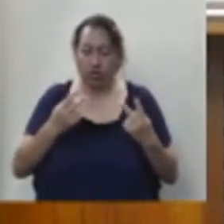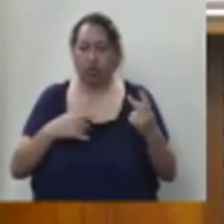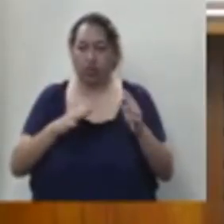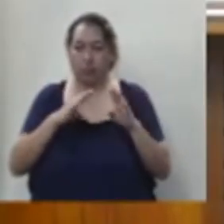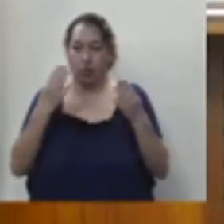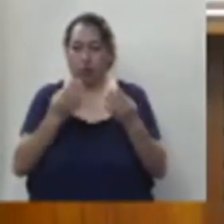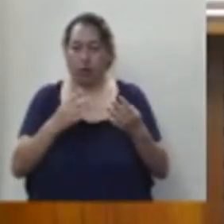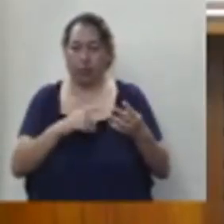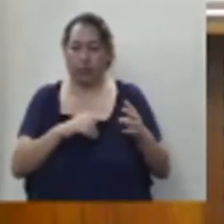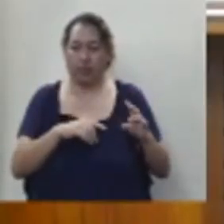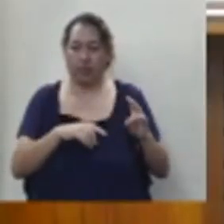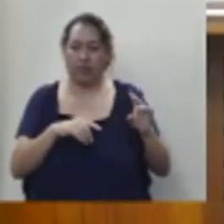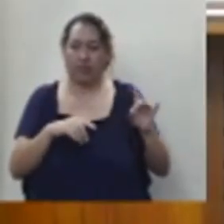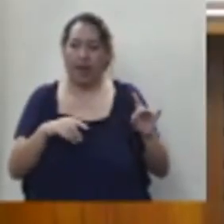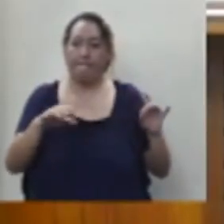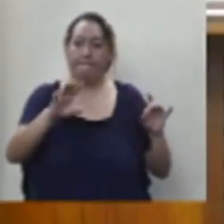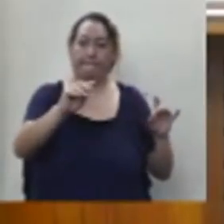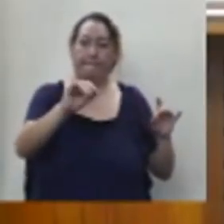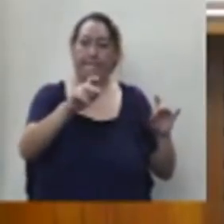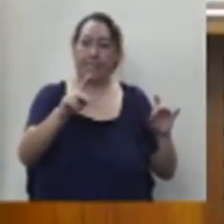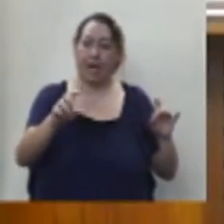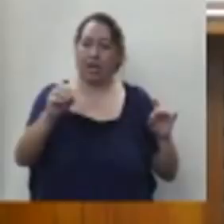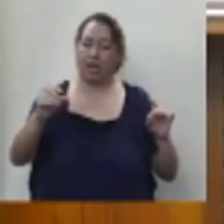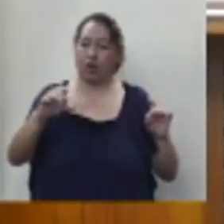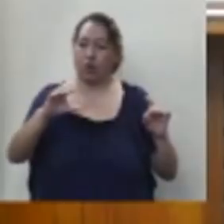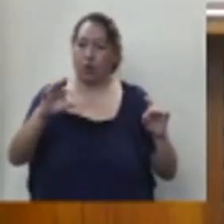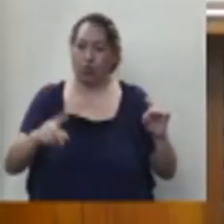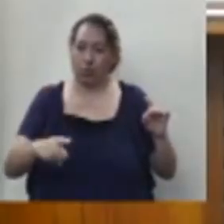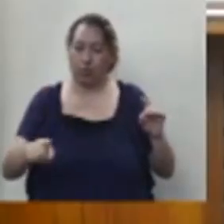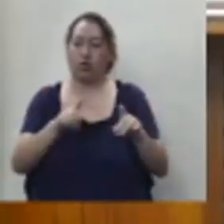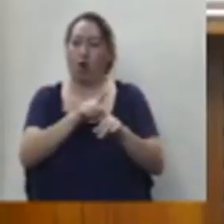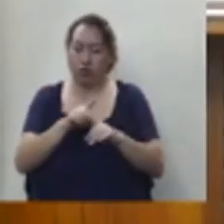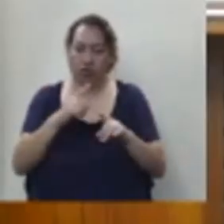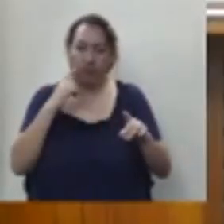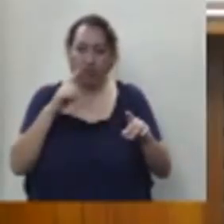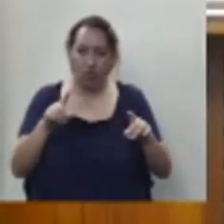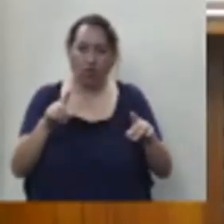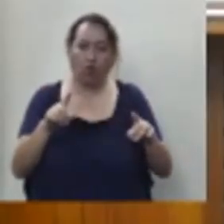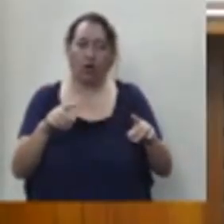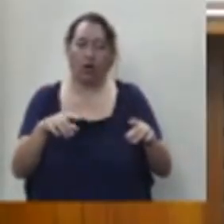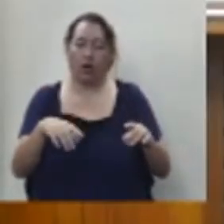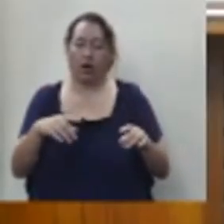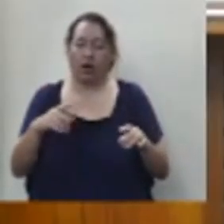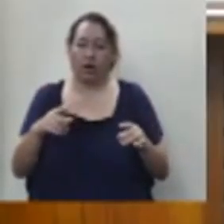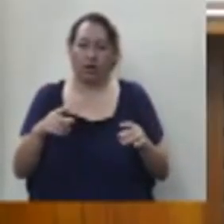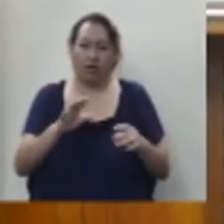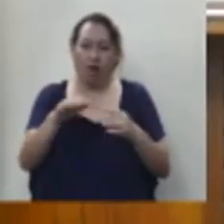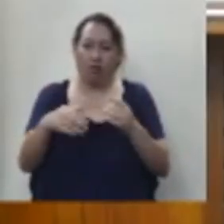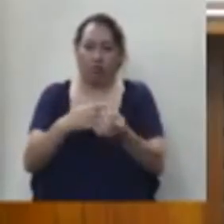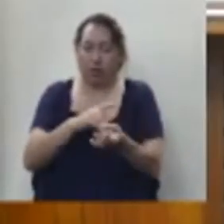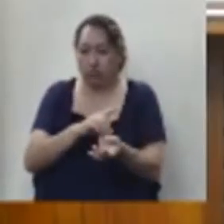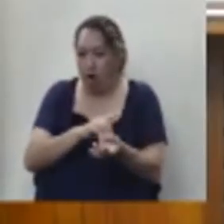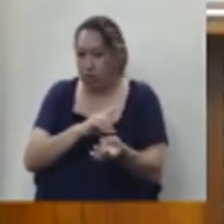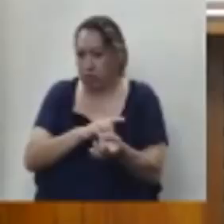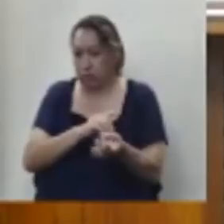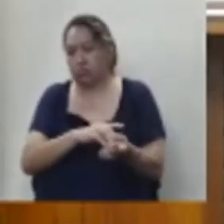my Surgeon General and also the head of the Physicians Advisory Group. We have Dr. Thane